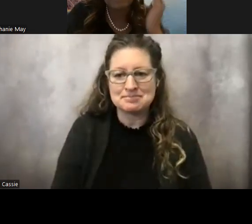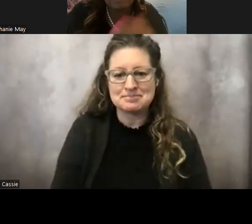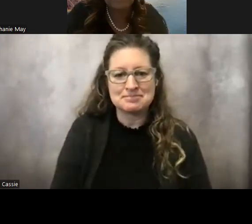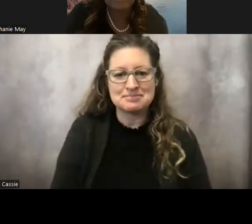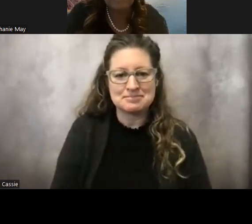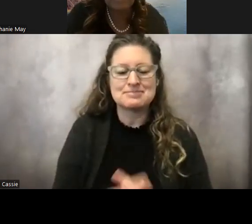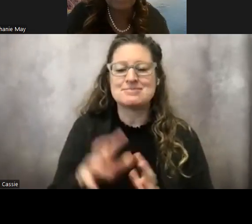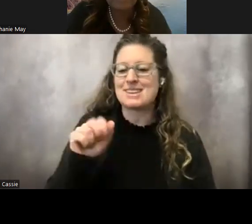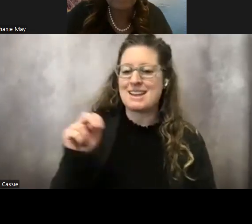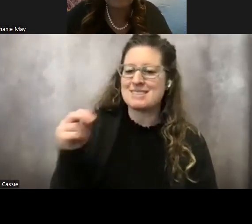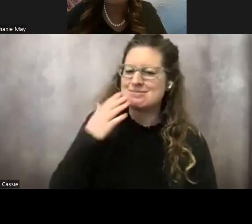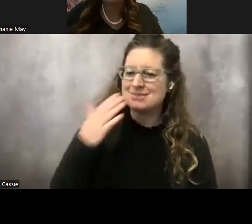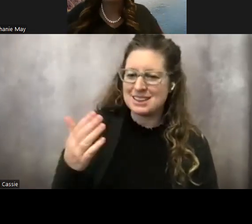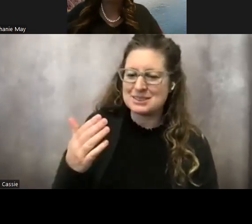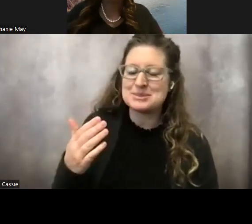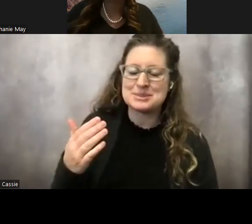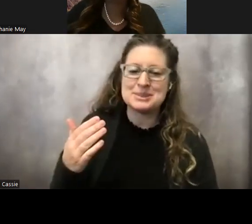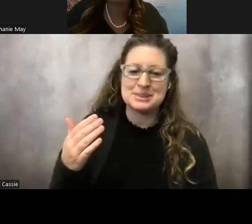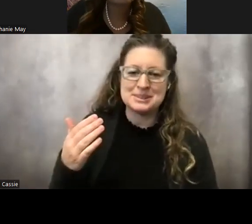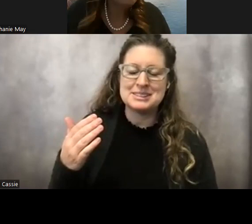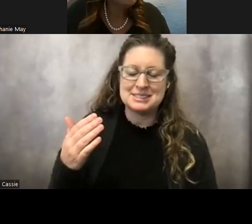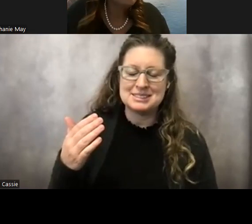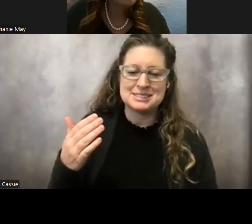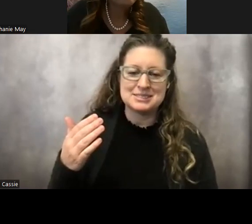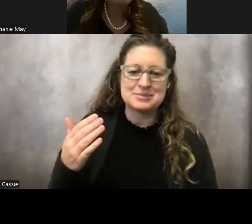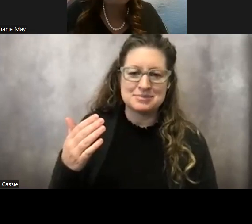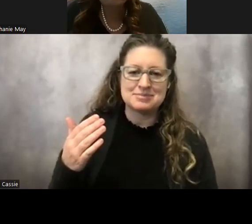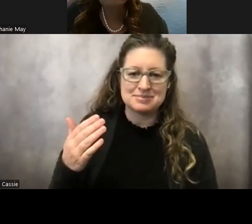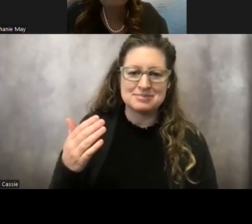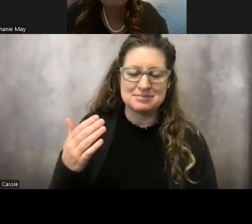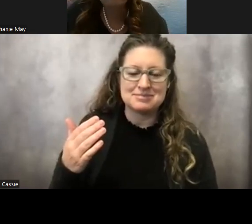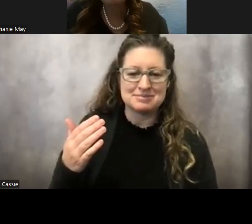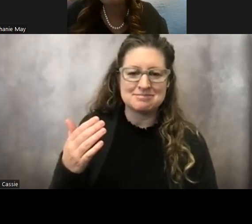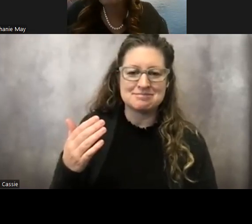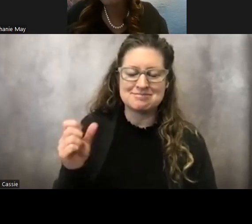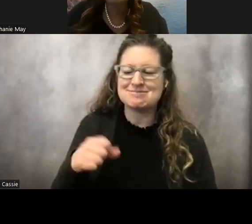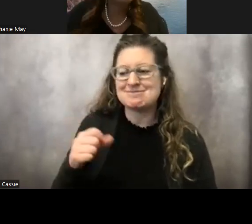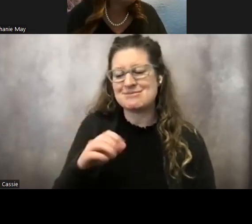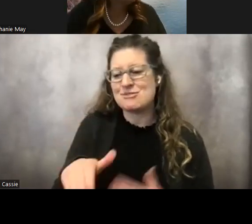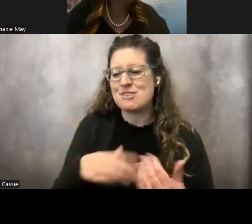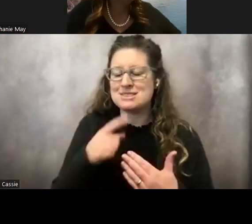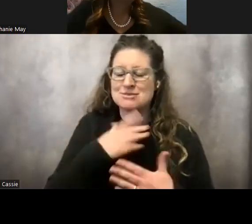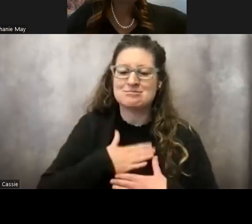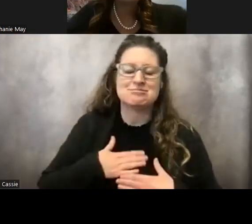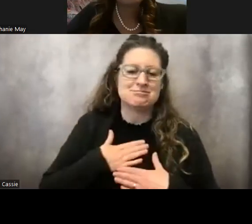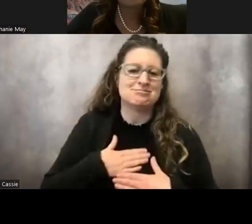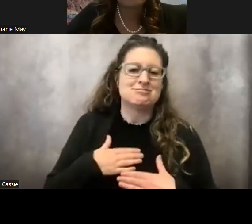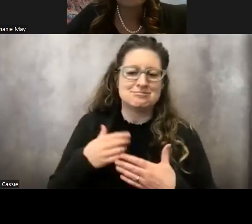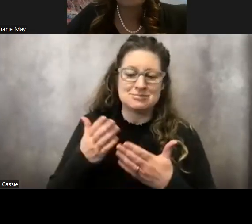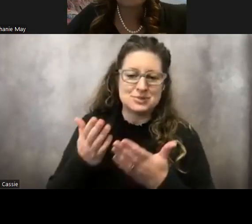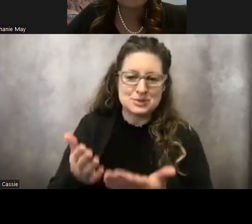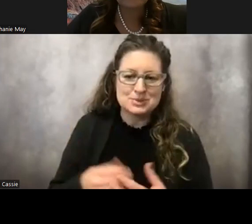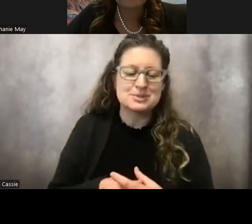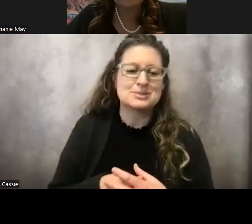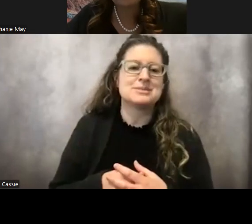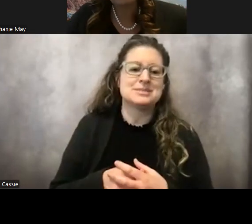Thank you. I think we all are so appreciative, and I wish